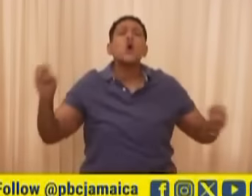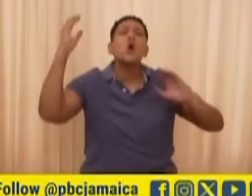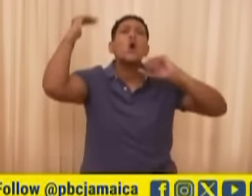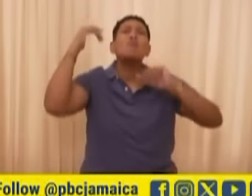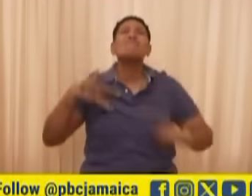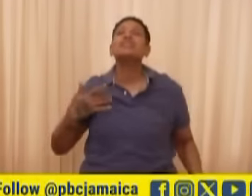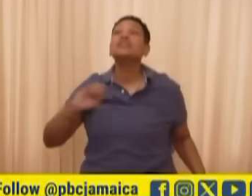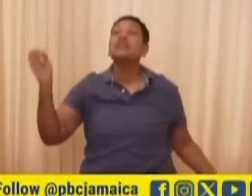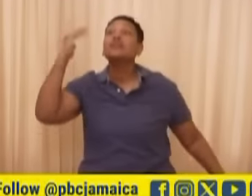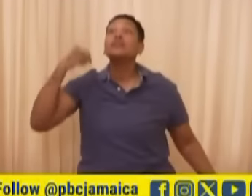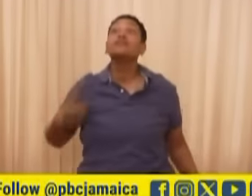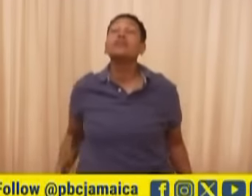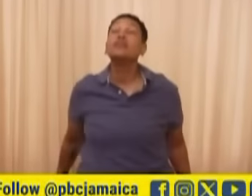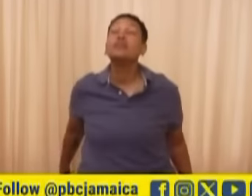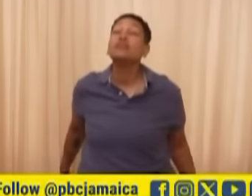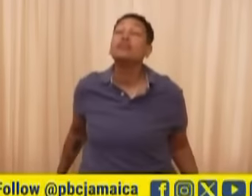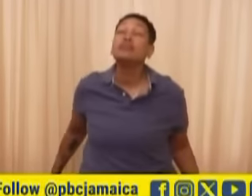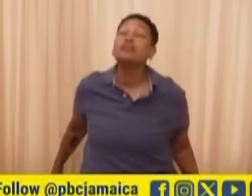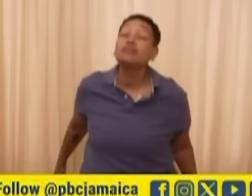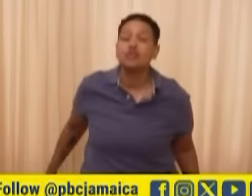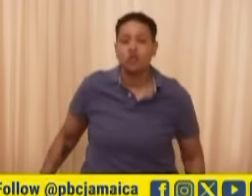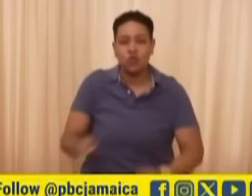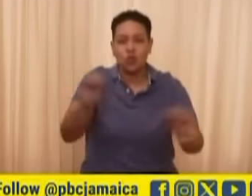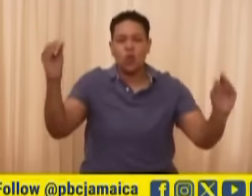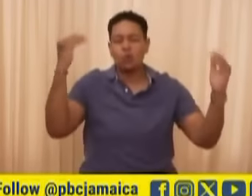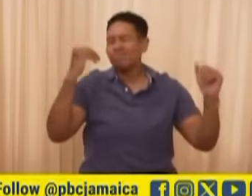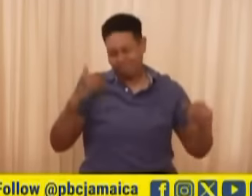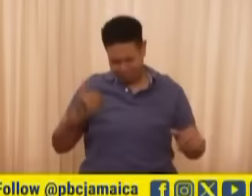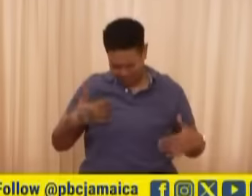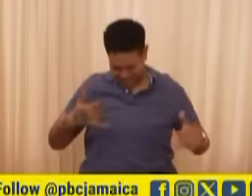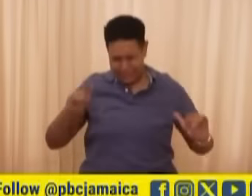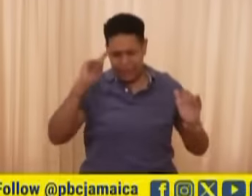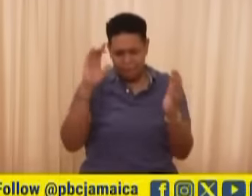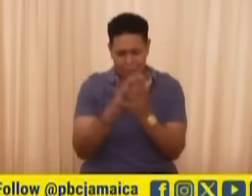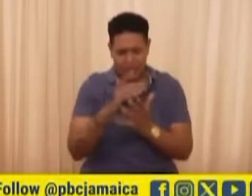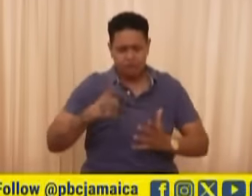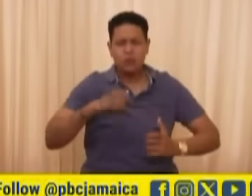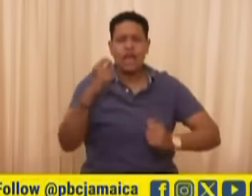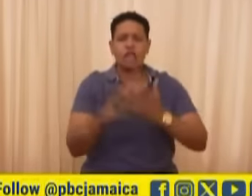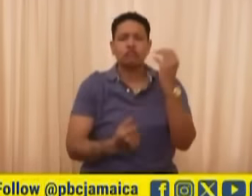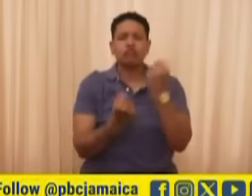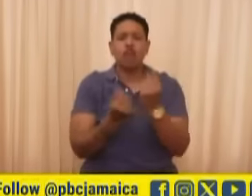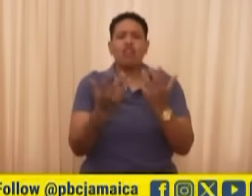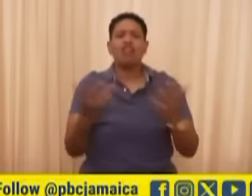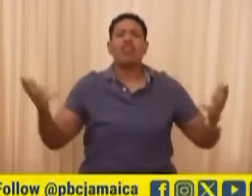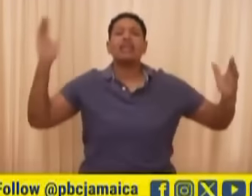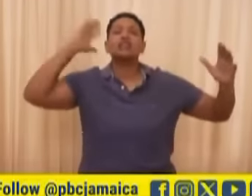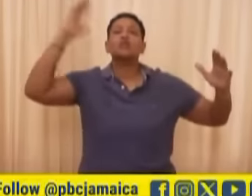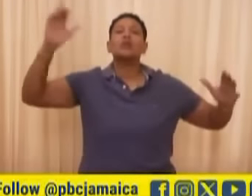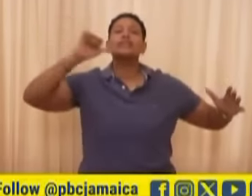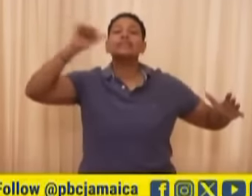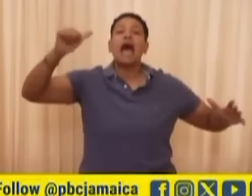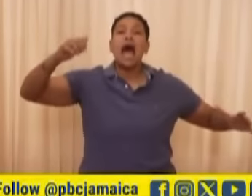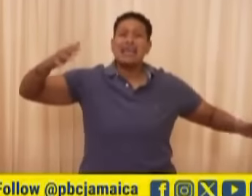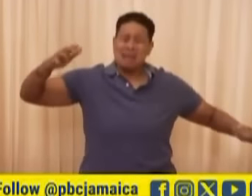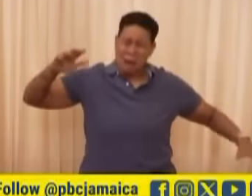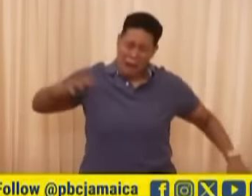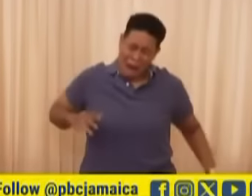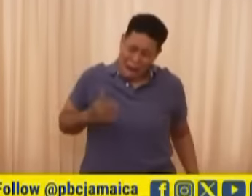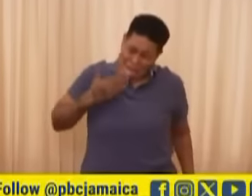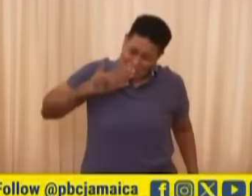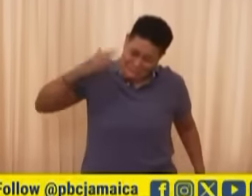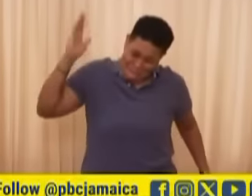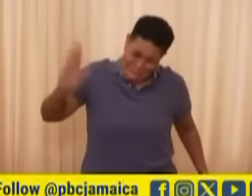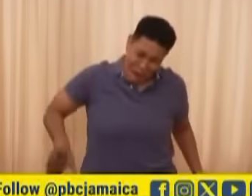hope, because I still believe that we can trust that things will not be as bad as I